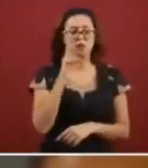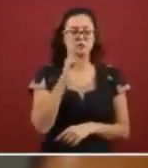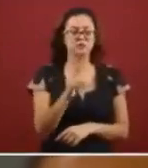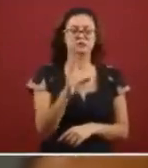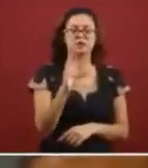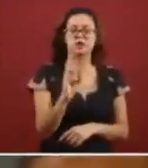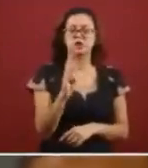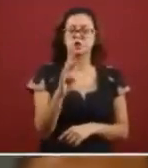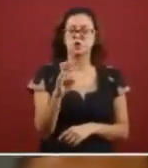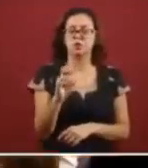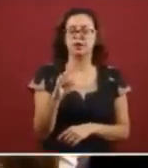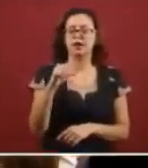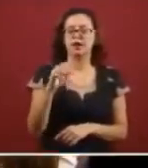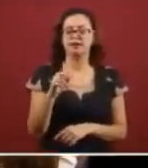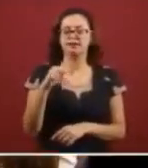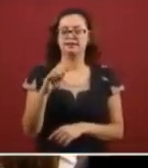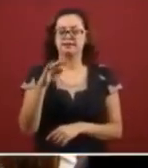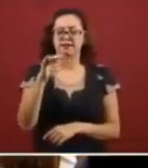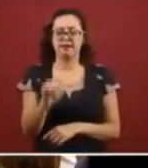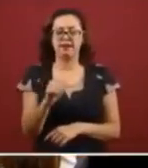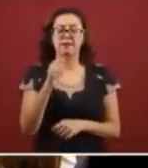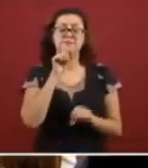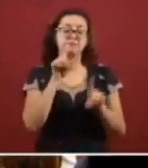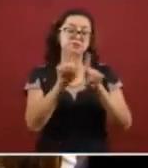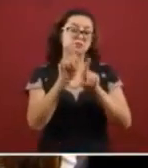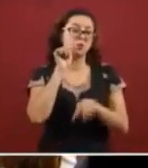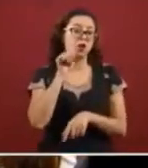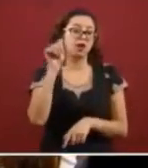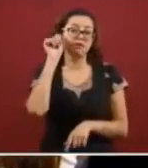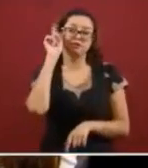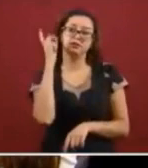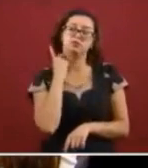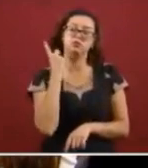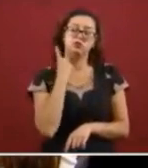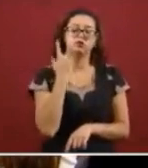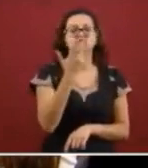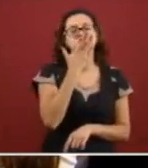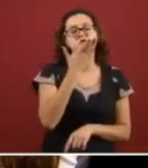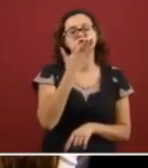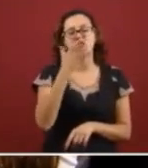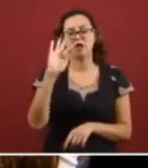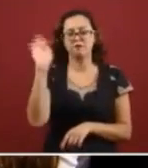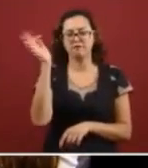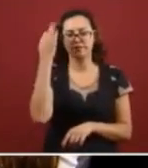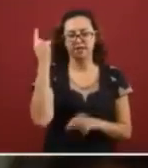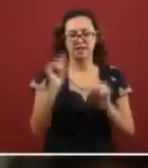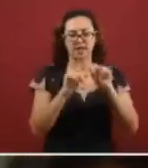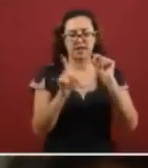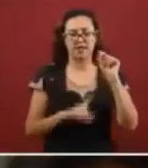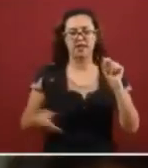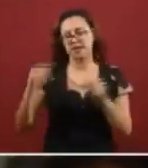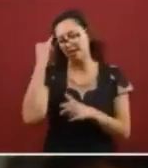because, and yesterday deputies from Sonora